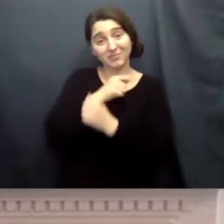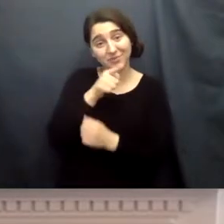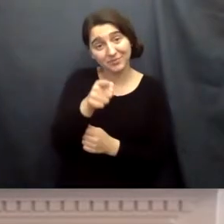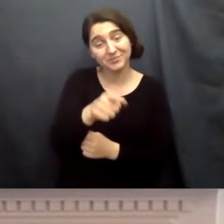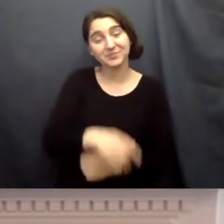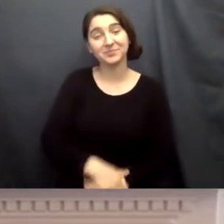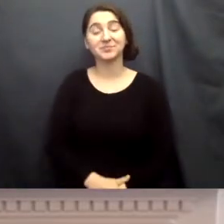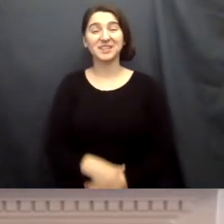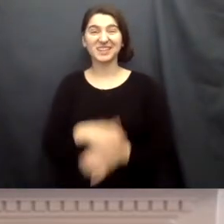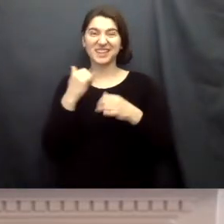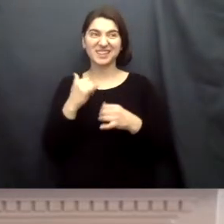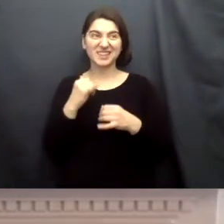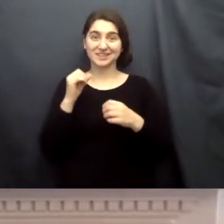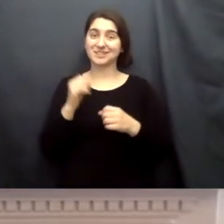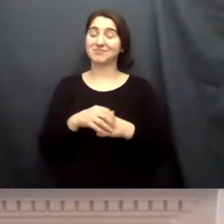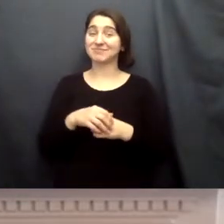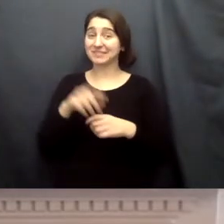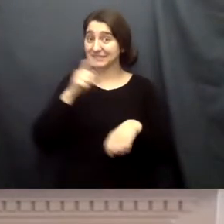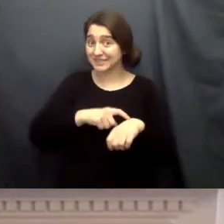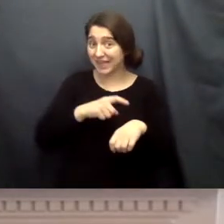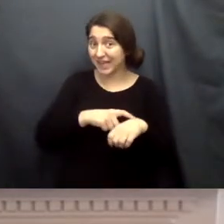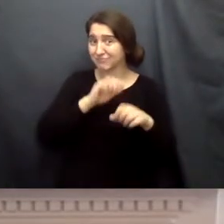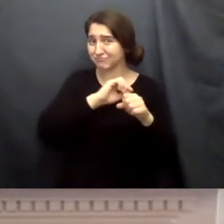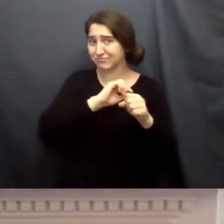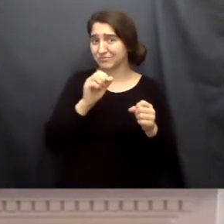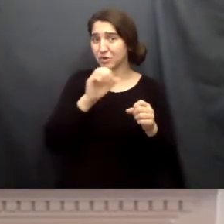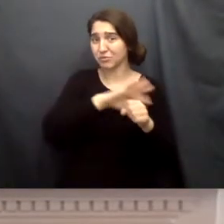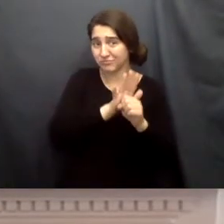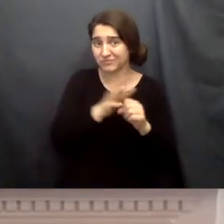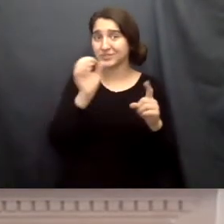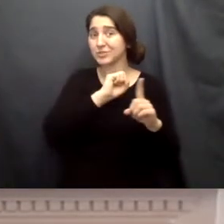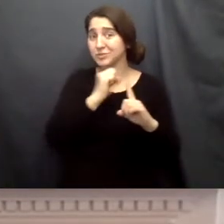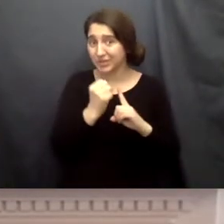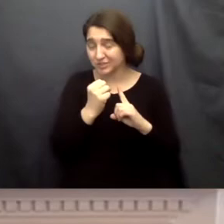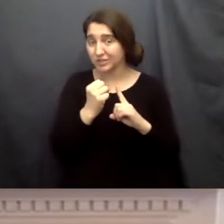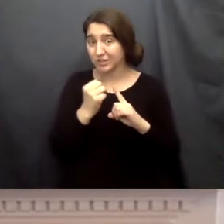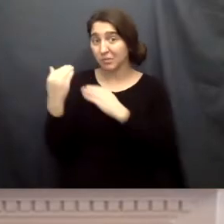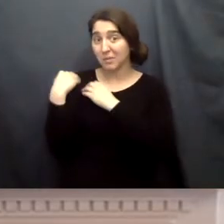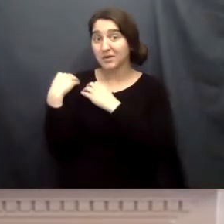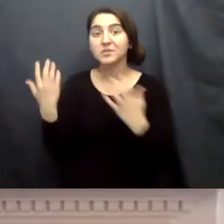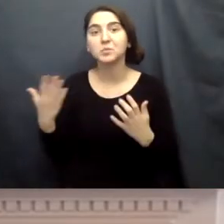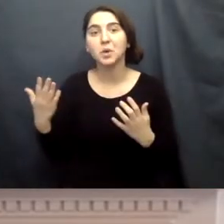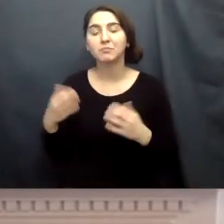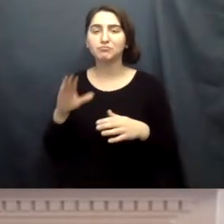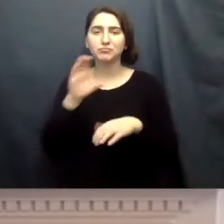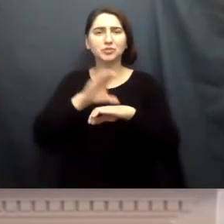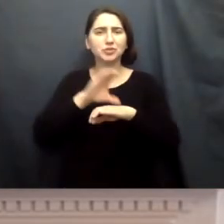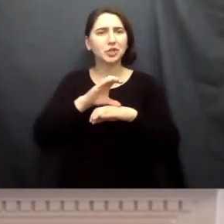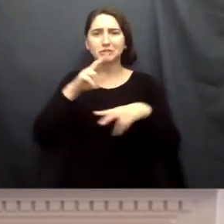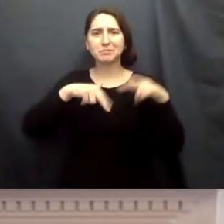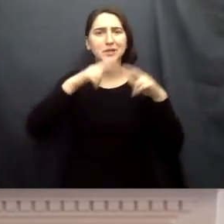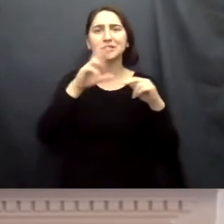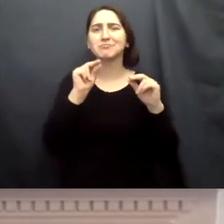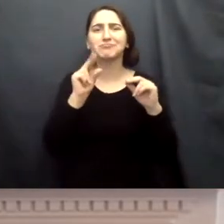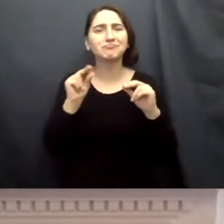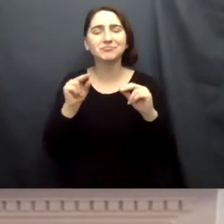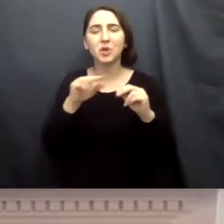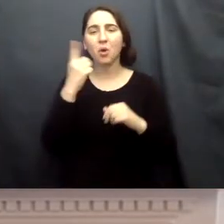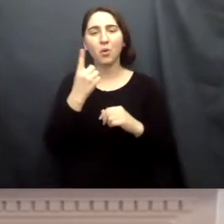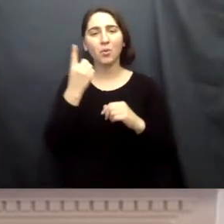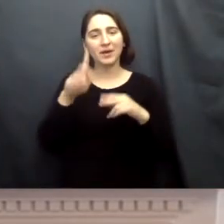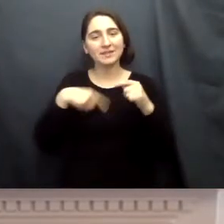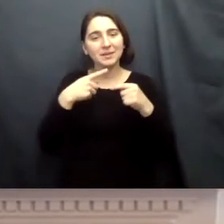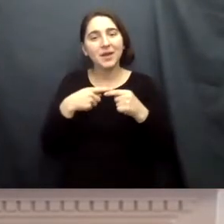These days and this time continues to remind us that church has never been a building, but a people. And in all our